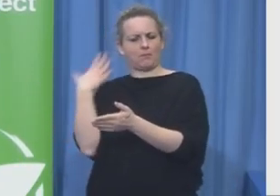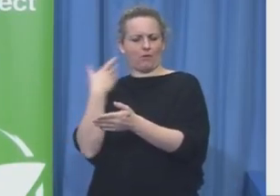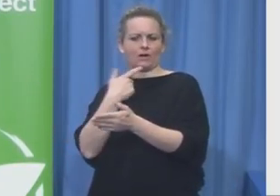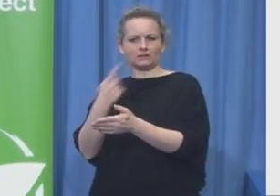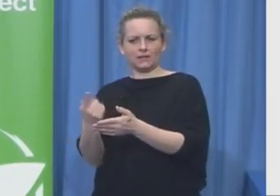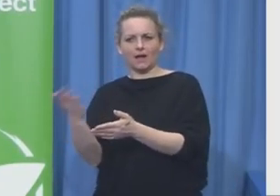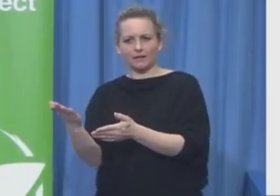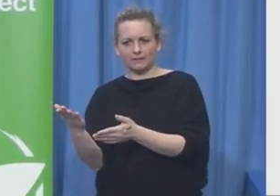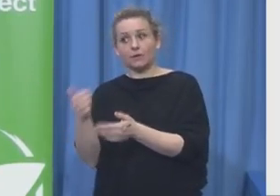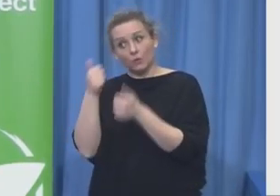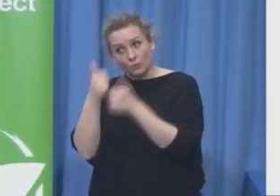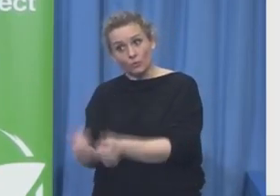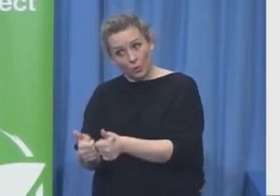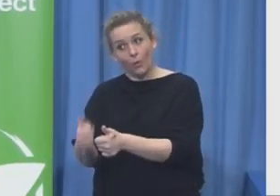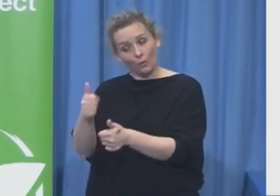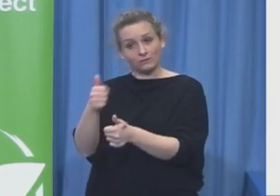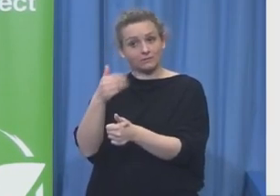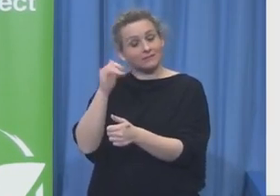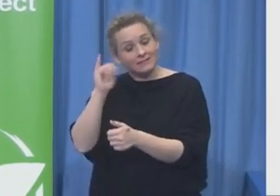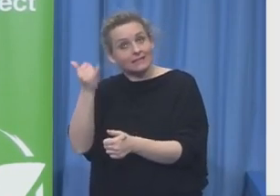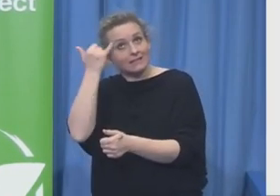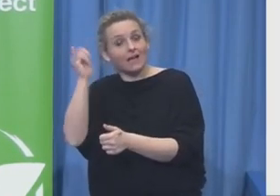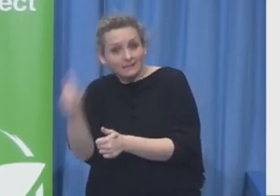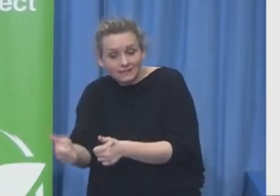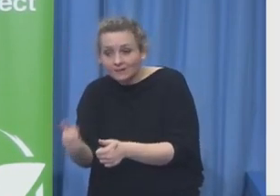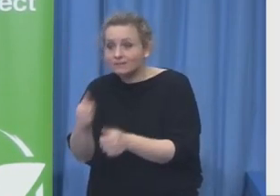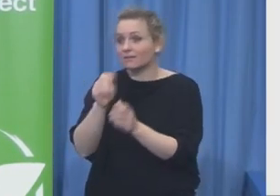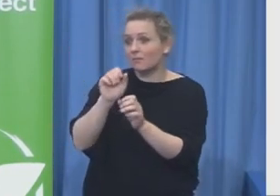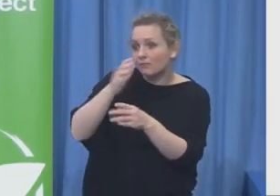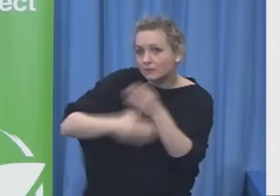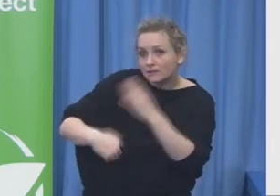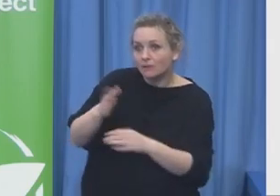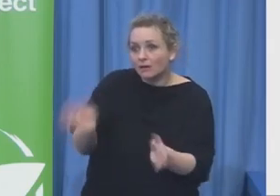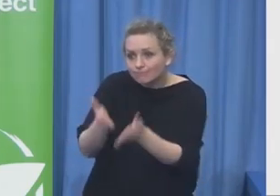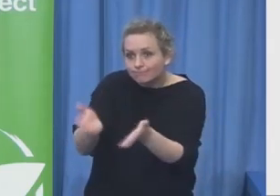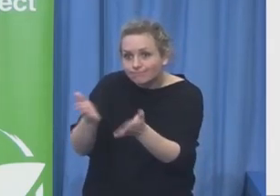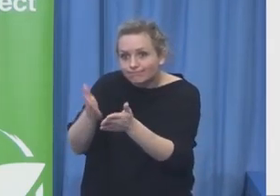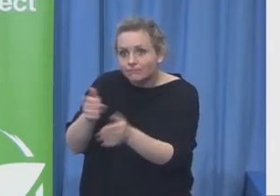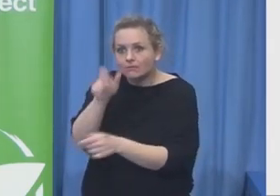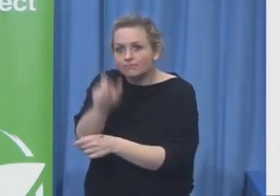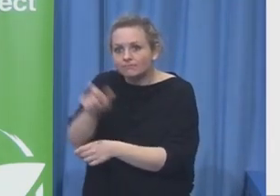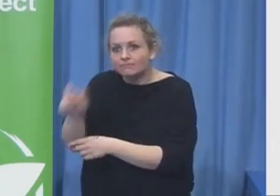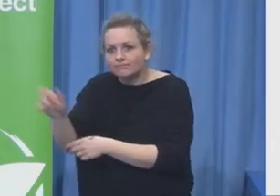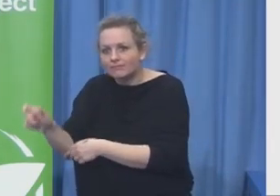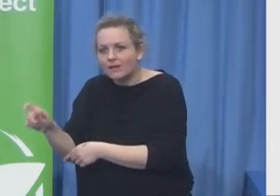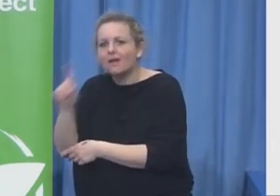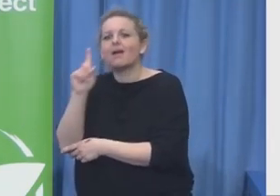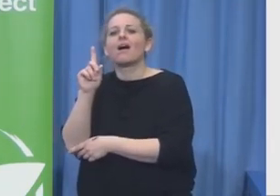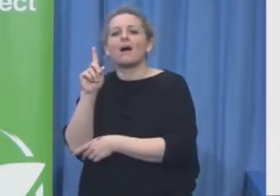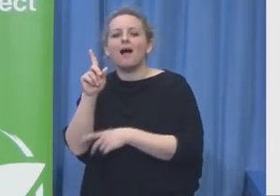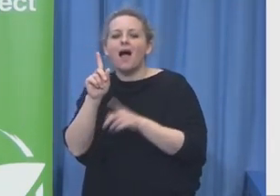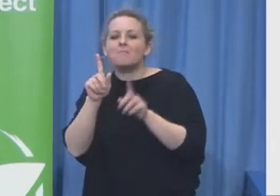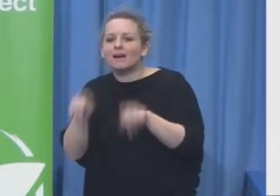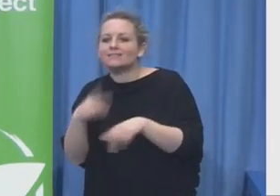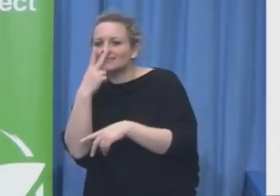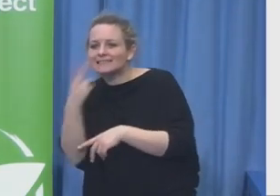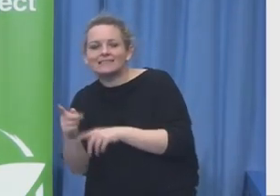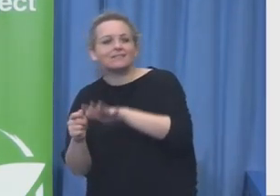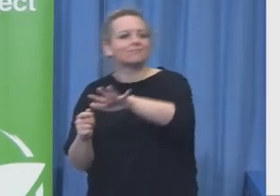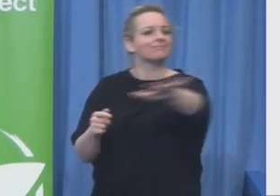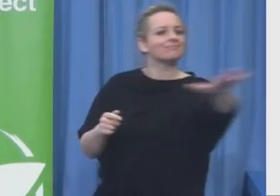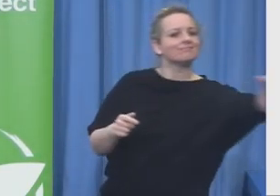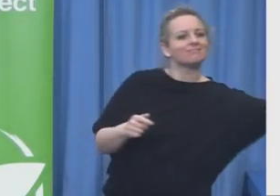seek out applicants with disabilities. And that is a feature that I think was one of the reasons why these projects